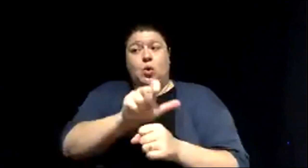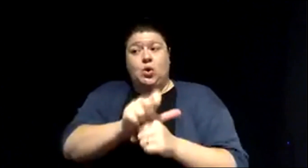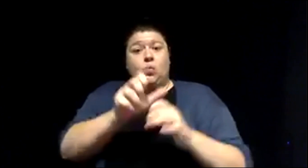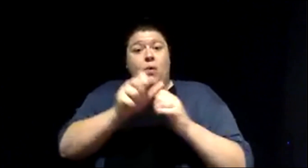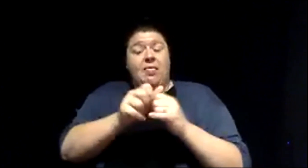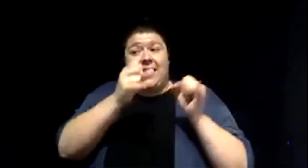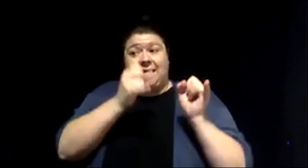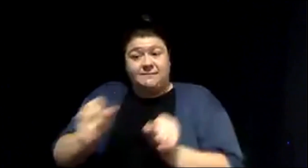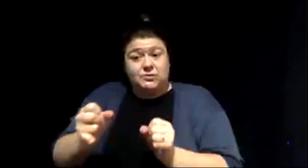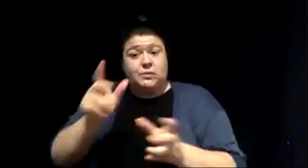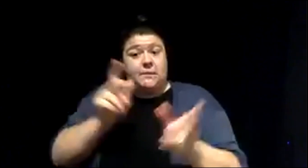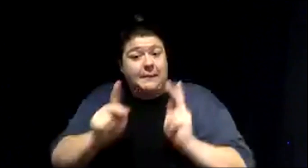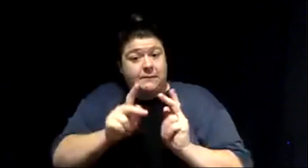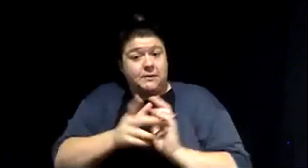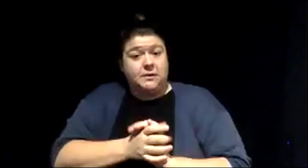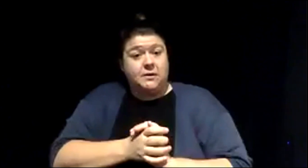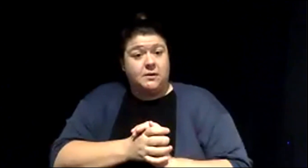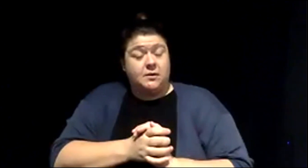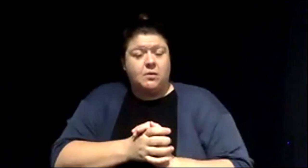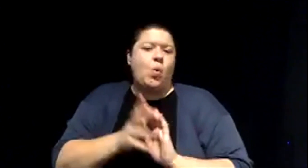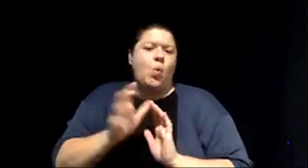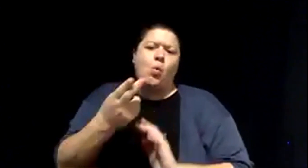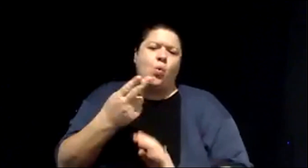individuals, or you're going to be working with